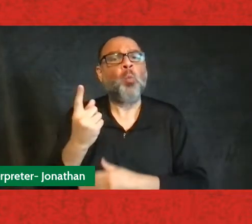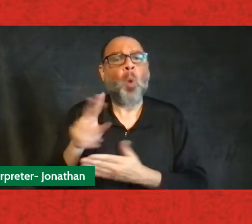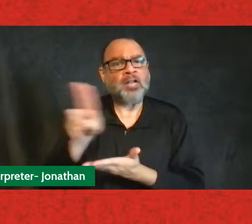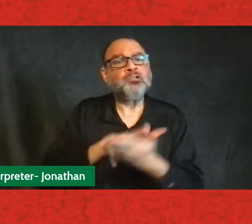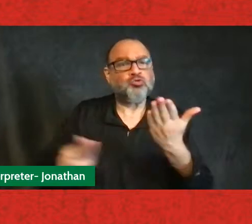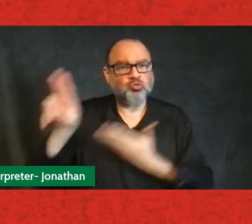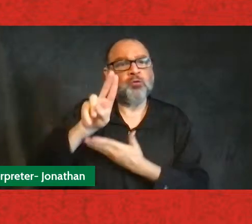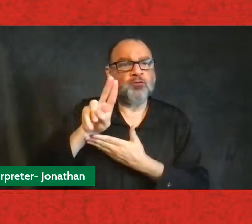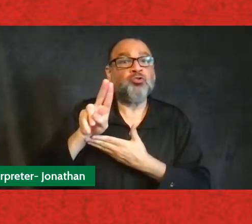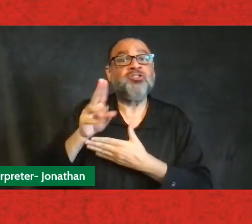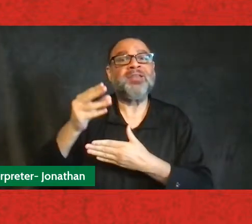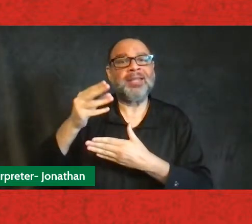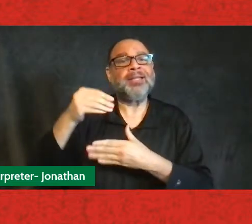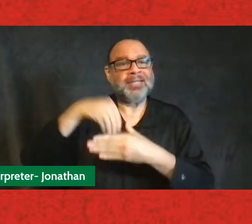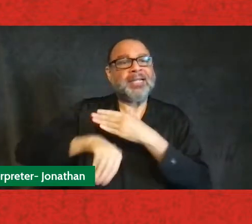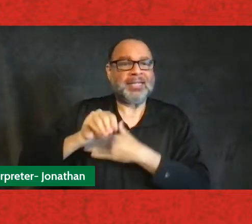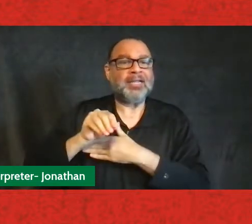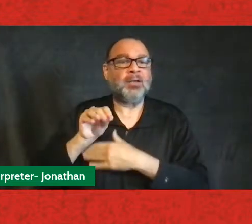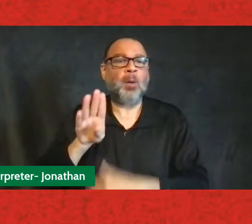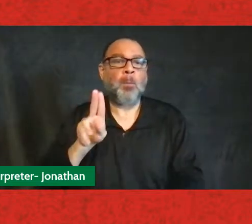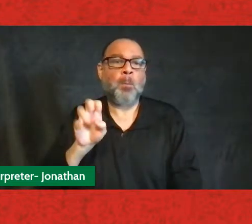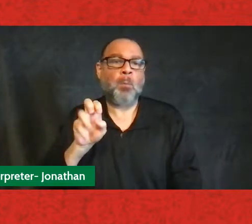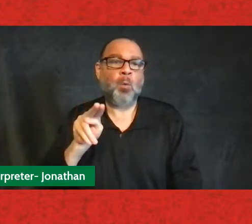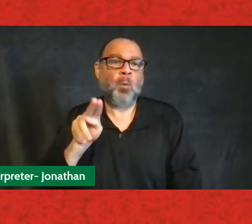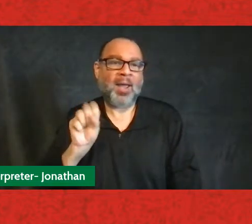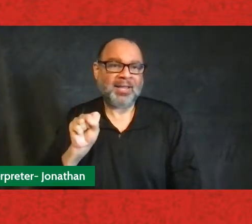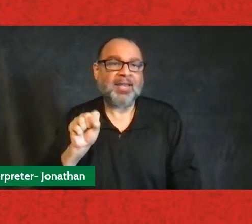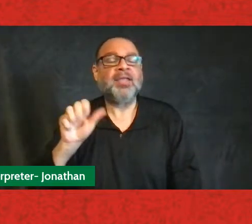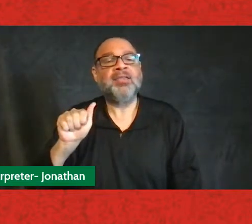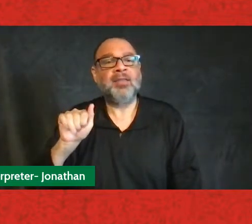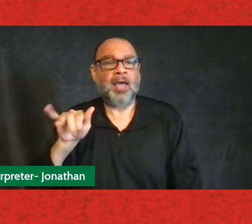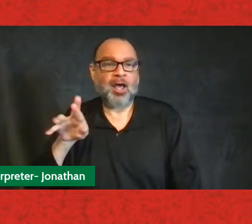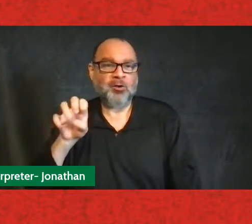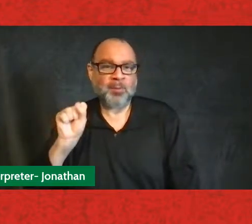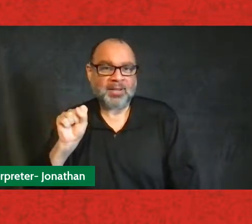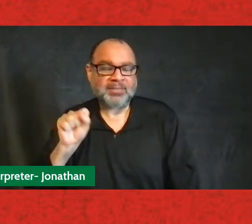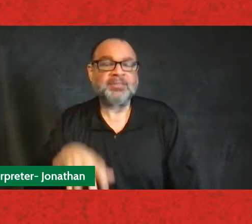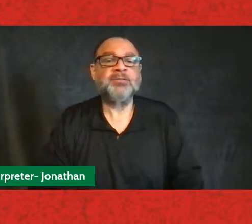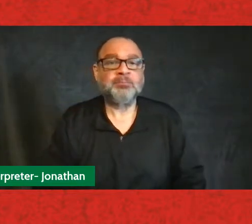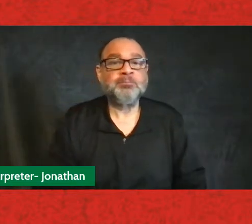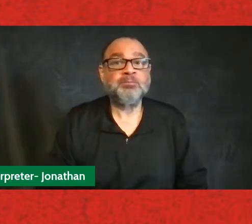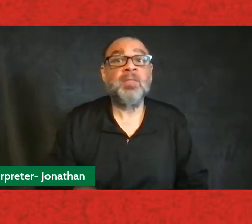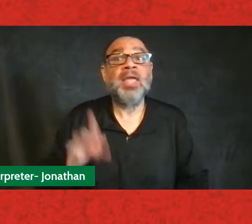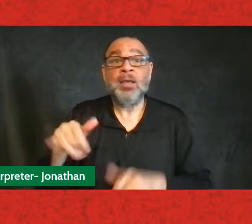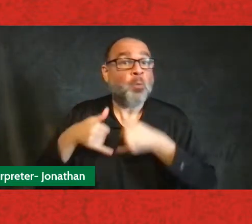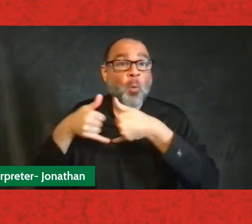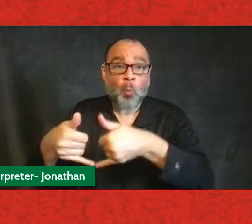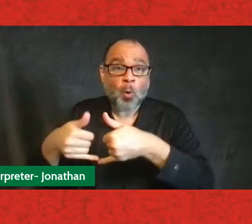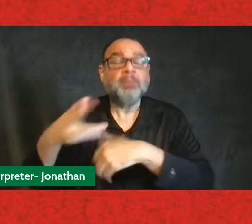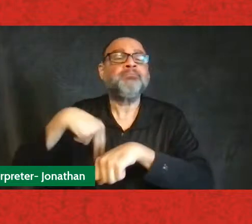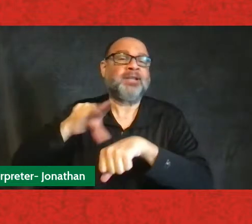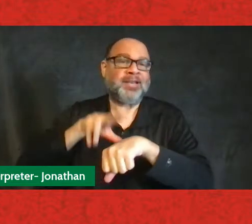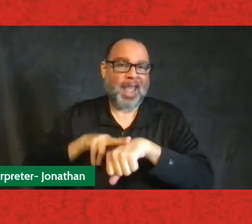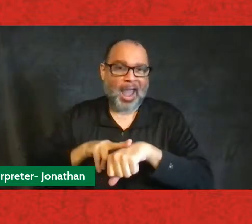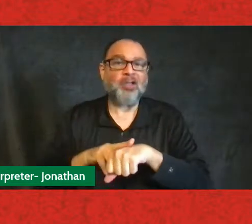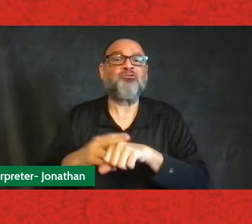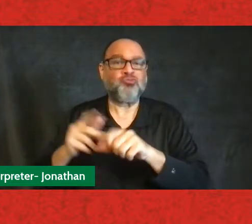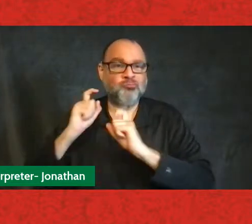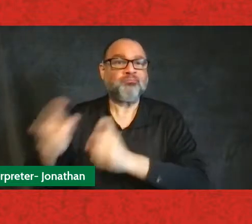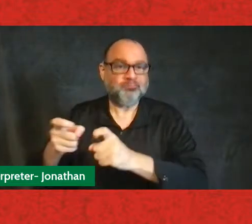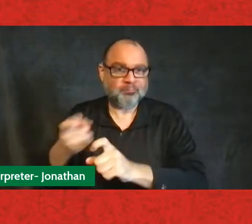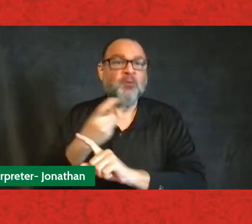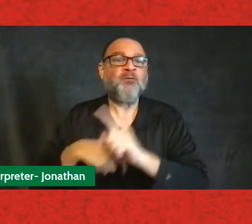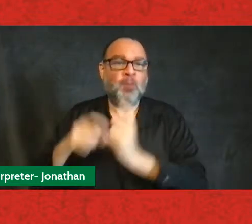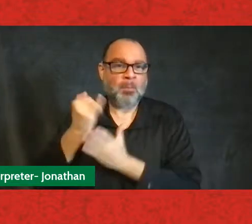in Buenos Aires, among others. His awards include a National Endowment for the Arts Fellowship in